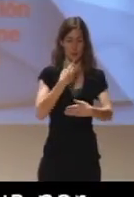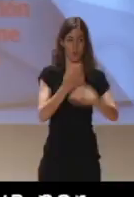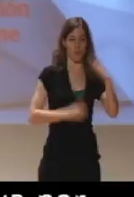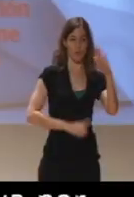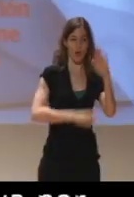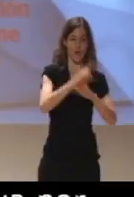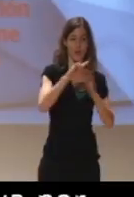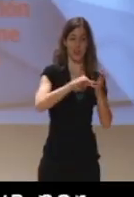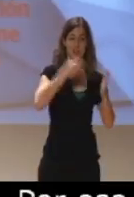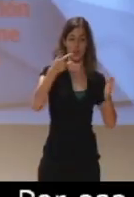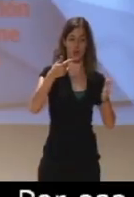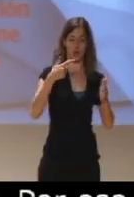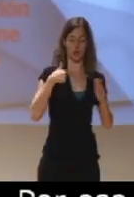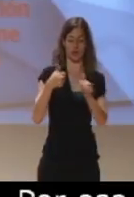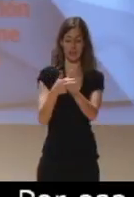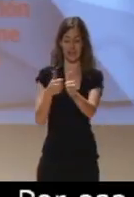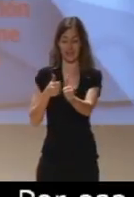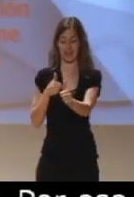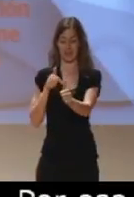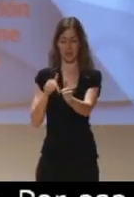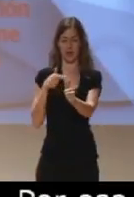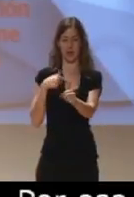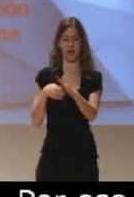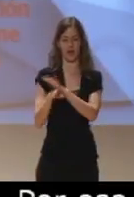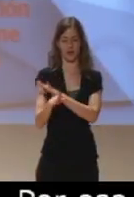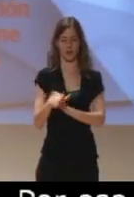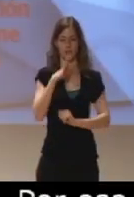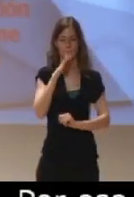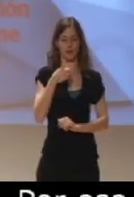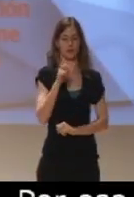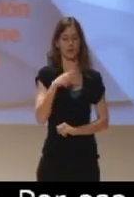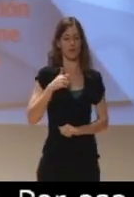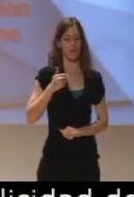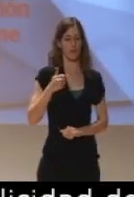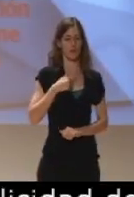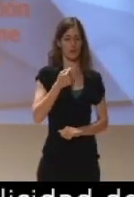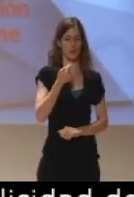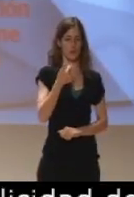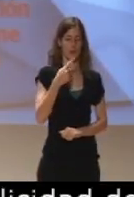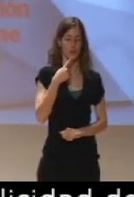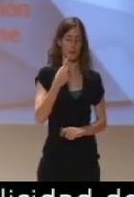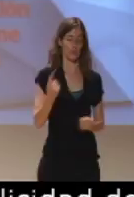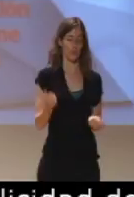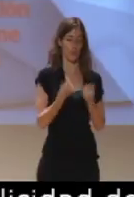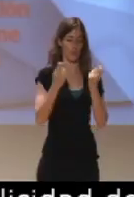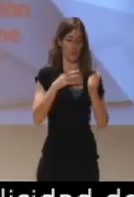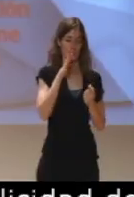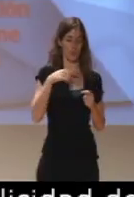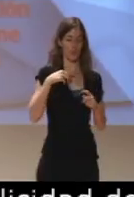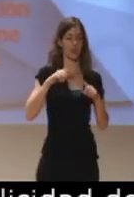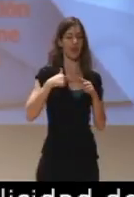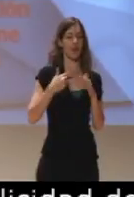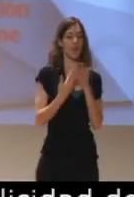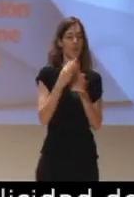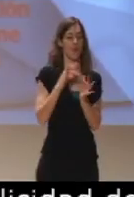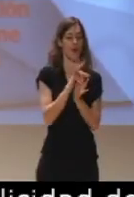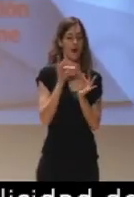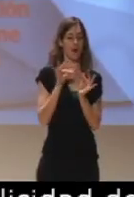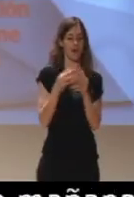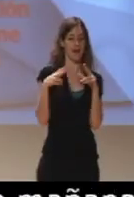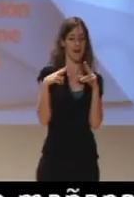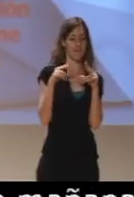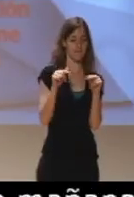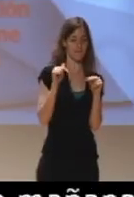think of accessibility right from the beginning, and maybe I'll take this opportunity to advertise a roundtable that